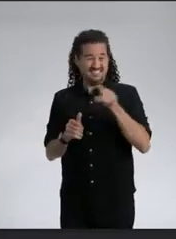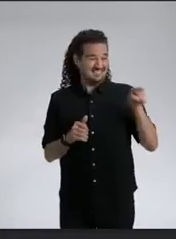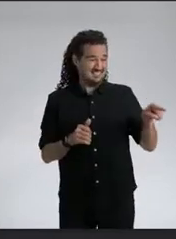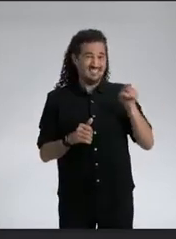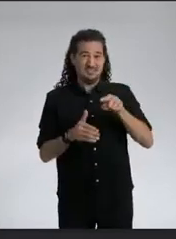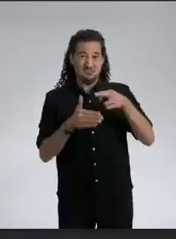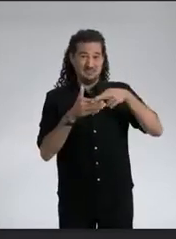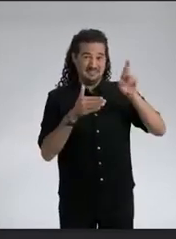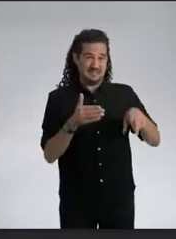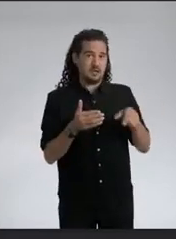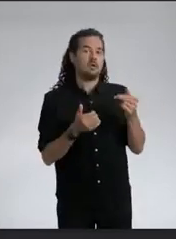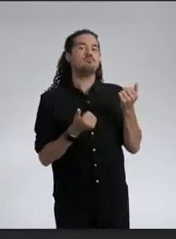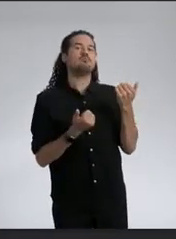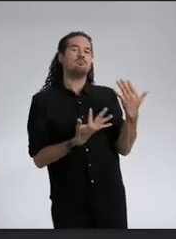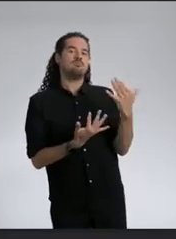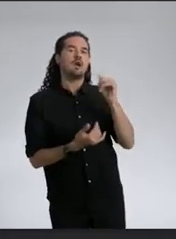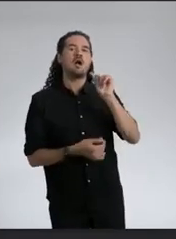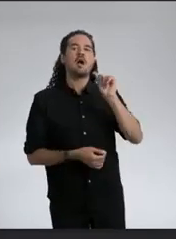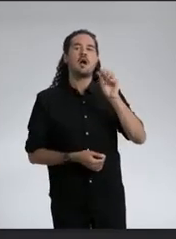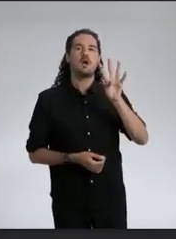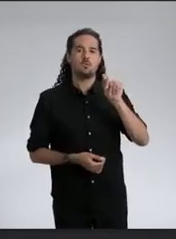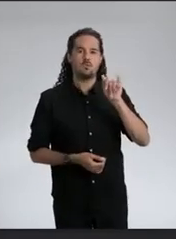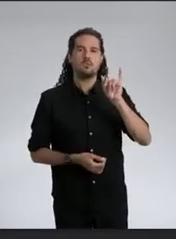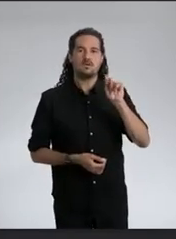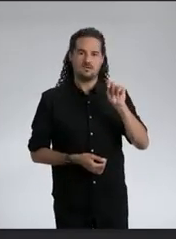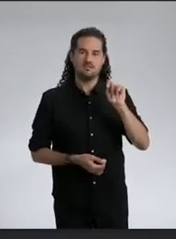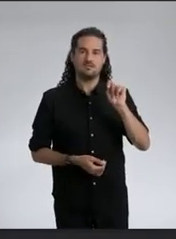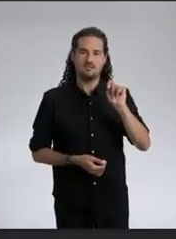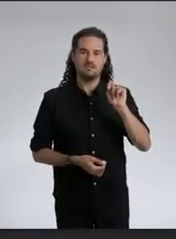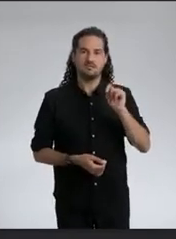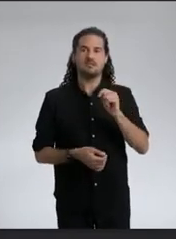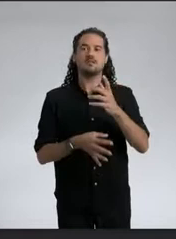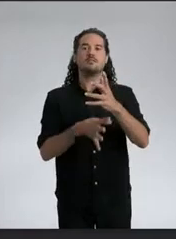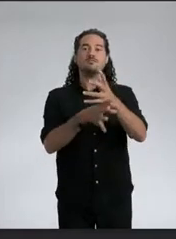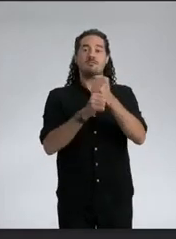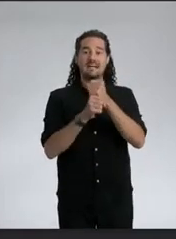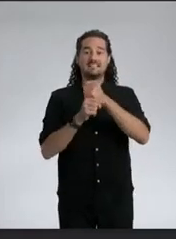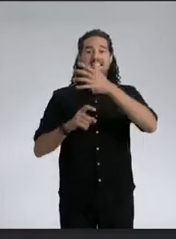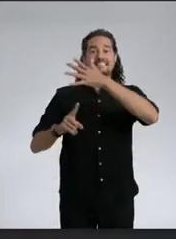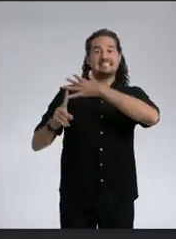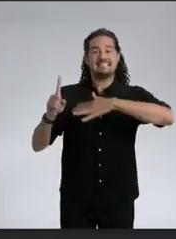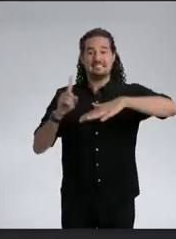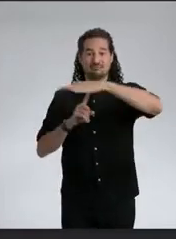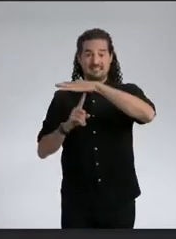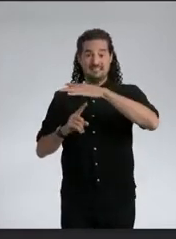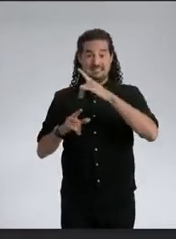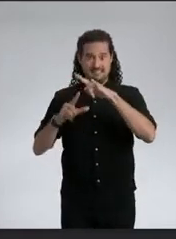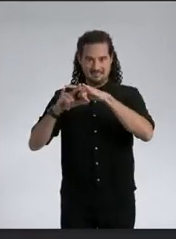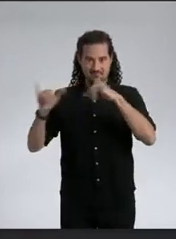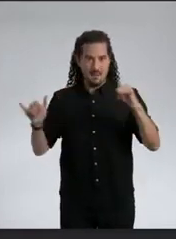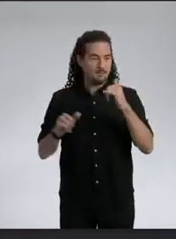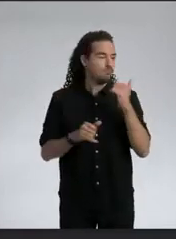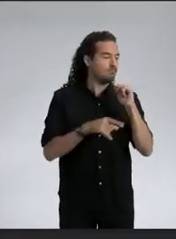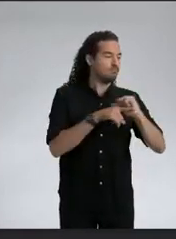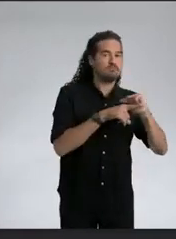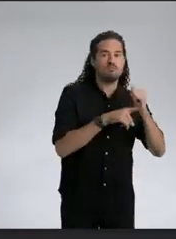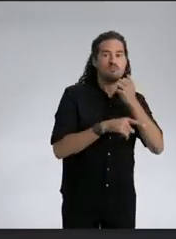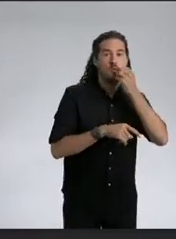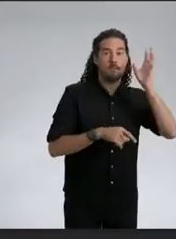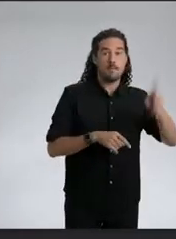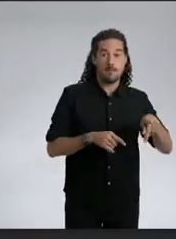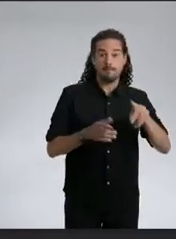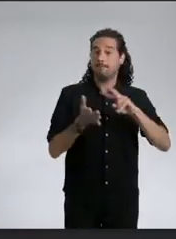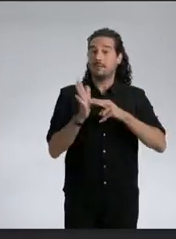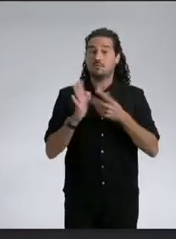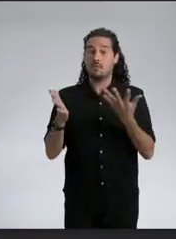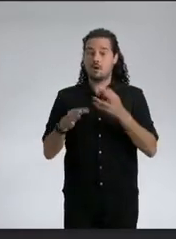the results. Because fetch stage scenery executes concurrently, it's possible that the result isn't ready yet when